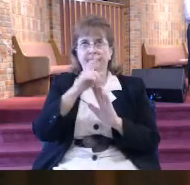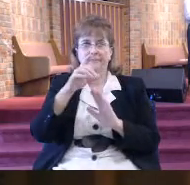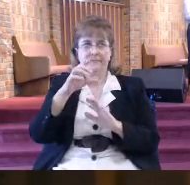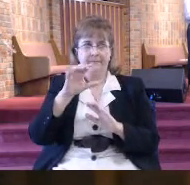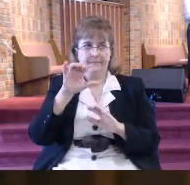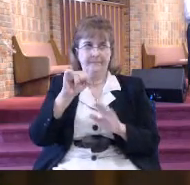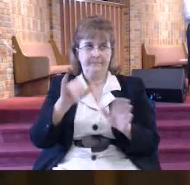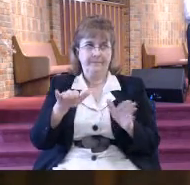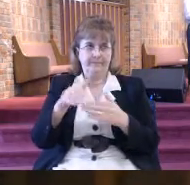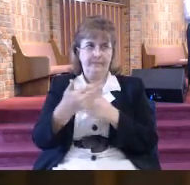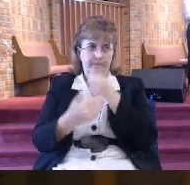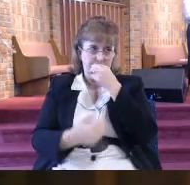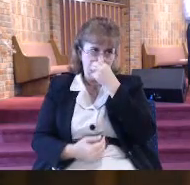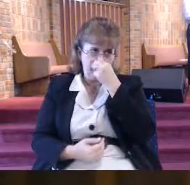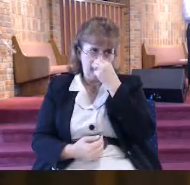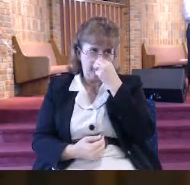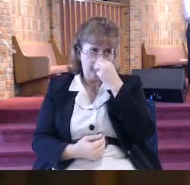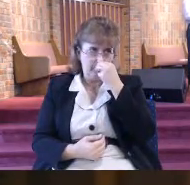lobby.